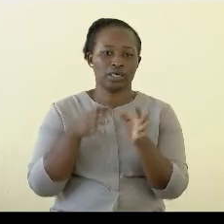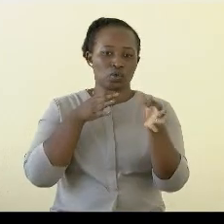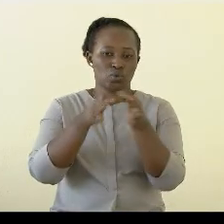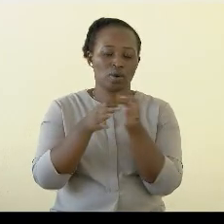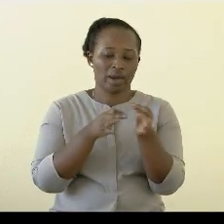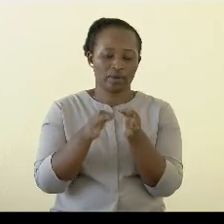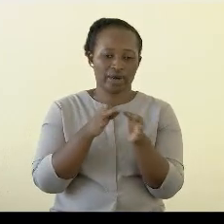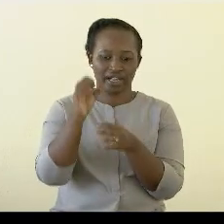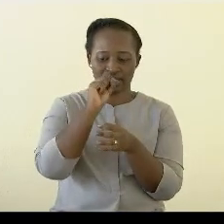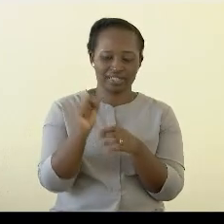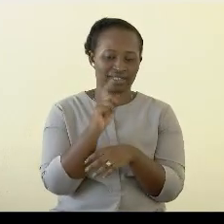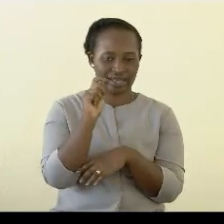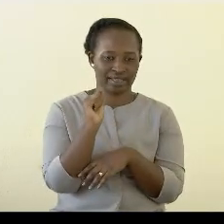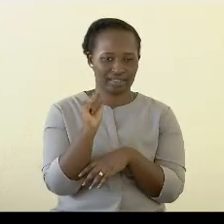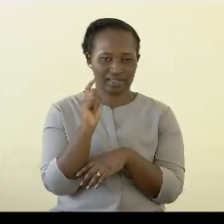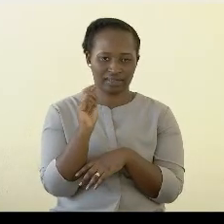stating,